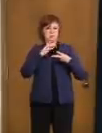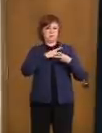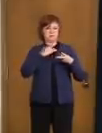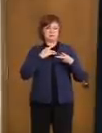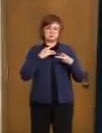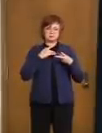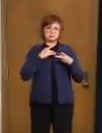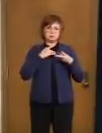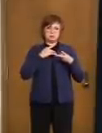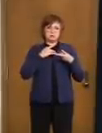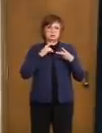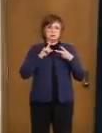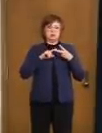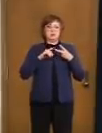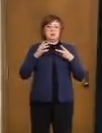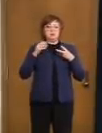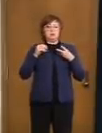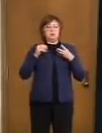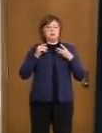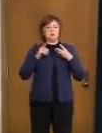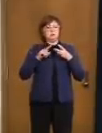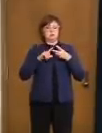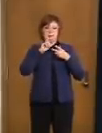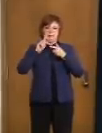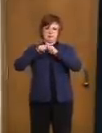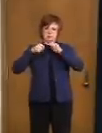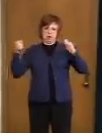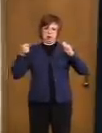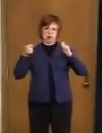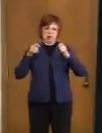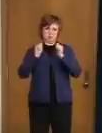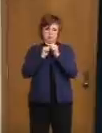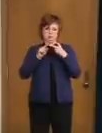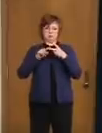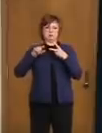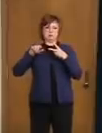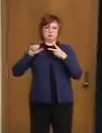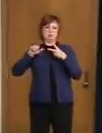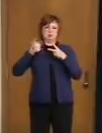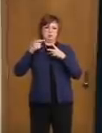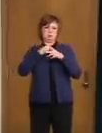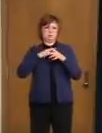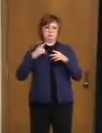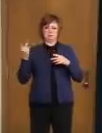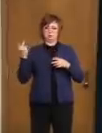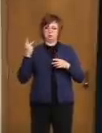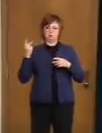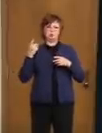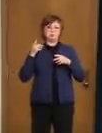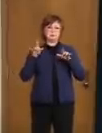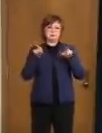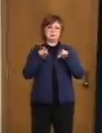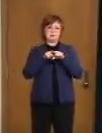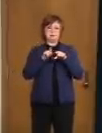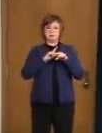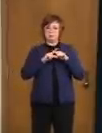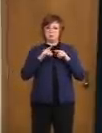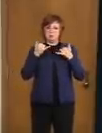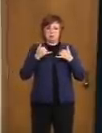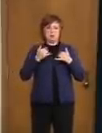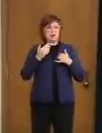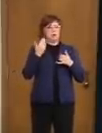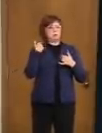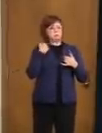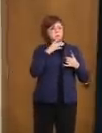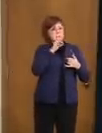we're tied with the highest in Canada with another province. So again, I think we have to be very cautious now, even more so than we were in mid-December.